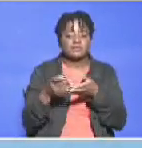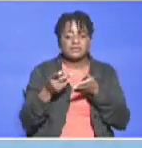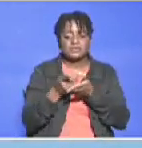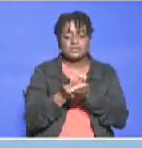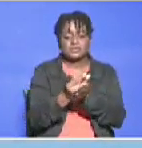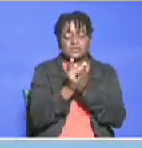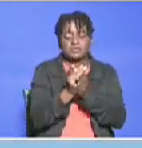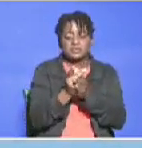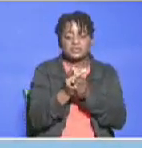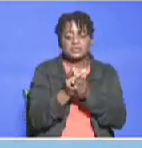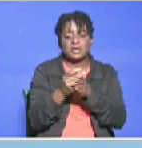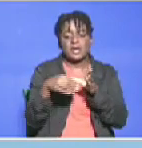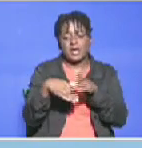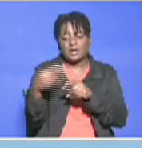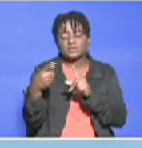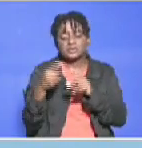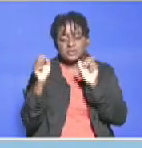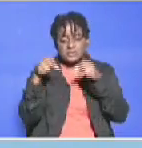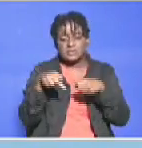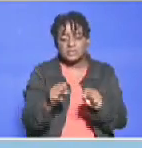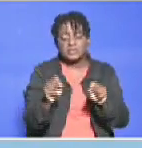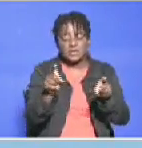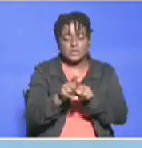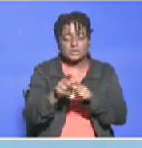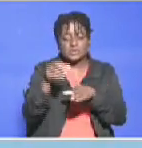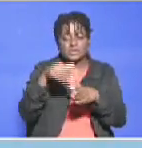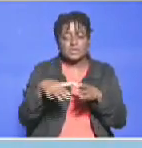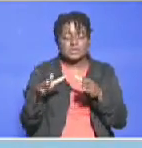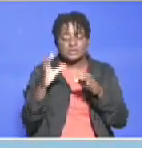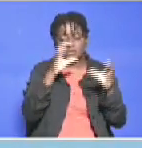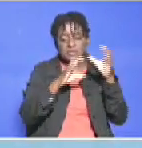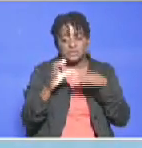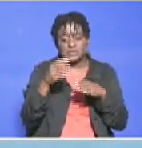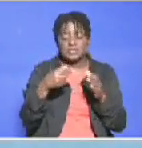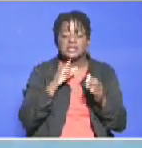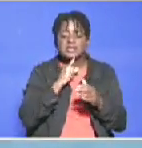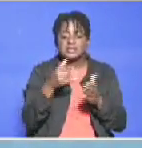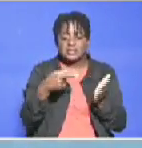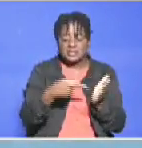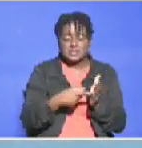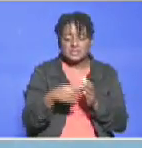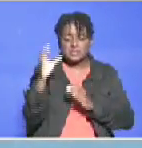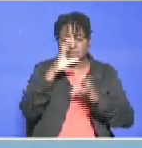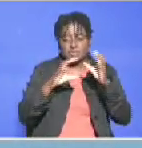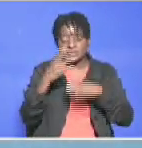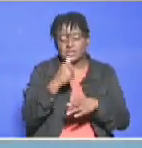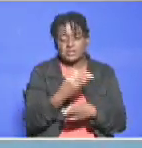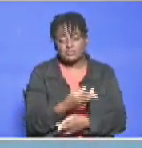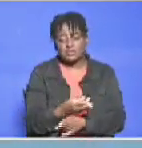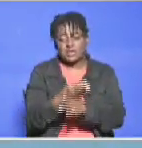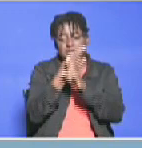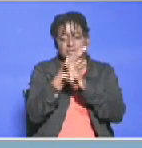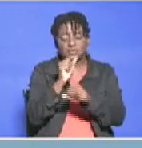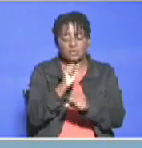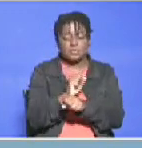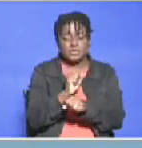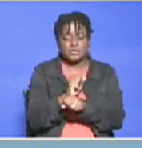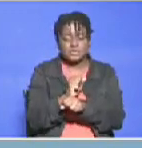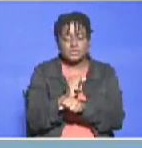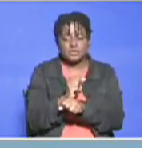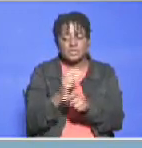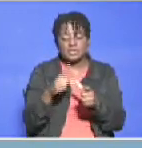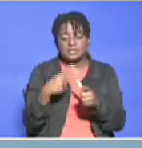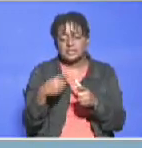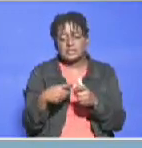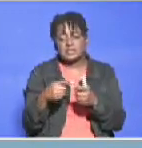involved in the search. At the moment, is this still a search and rescue operation? The way we look at it, it is. And until such time